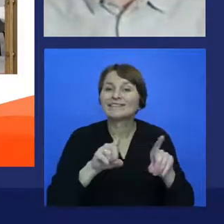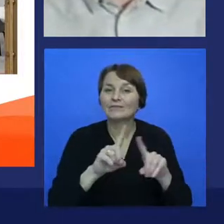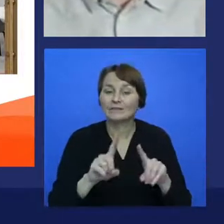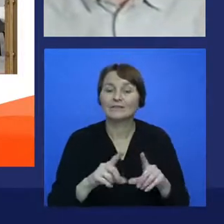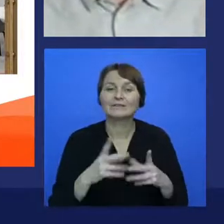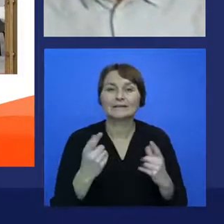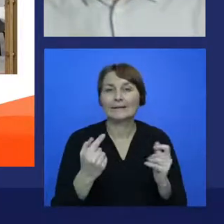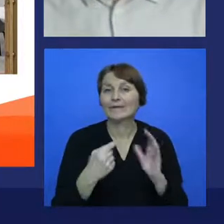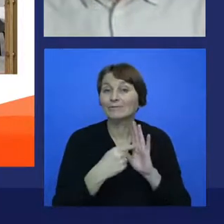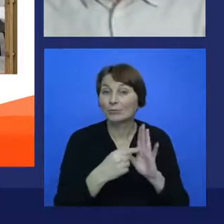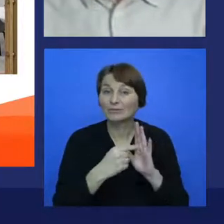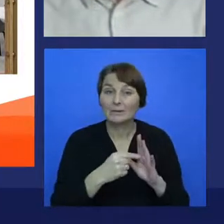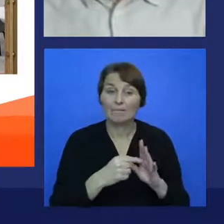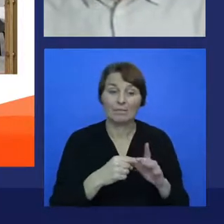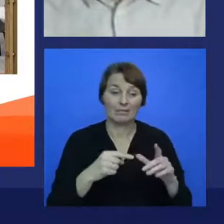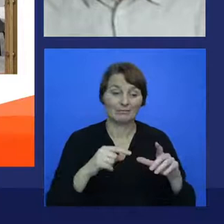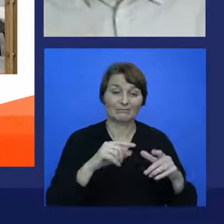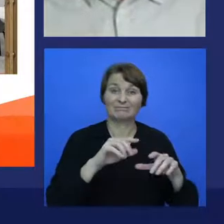monitors, keyboards,